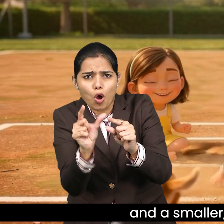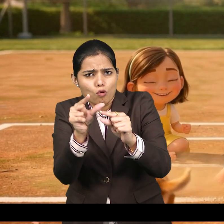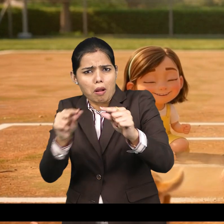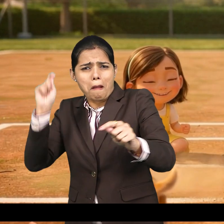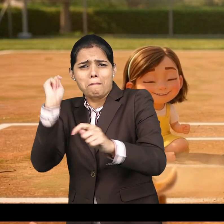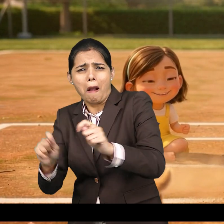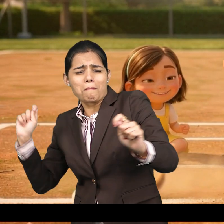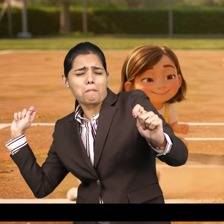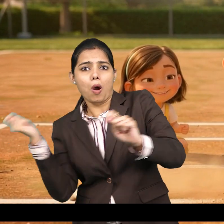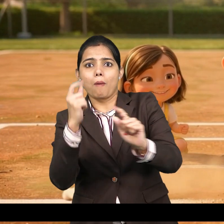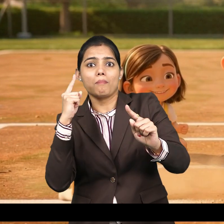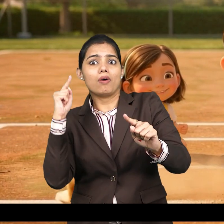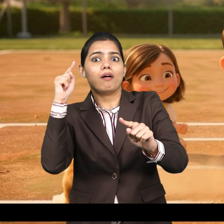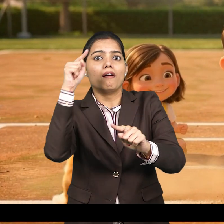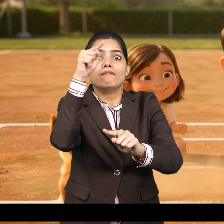the Gilli or Billa.